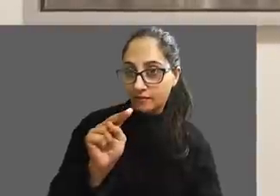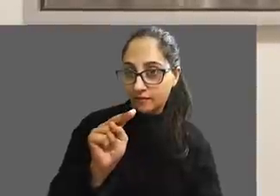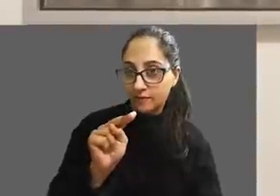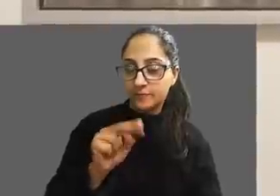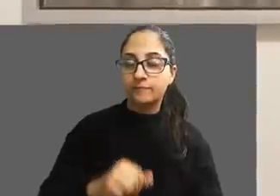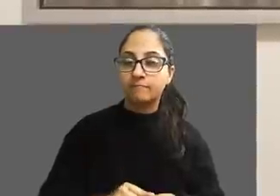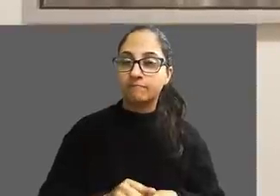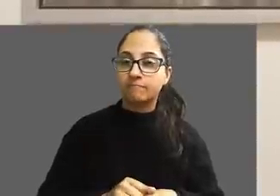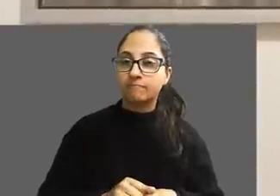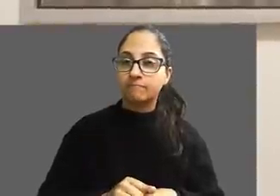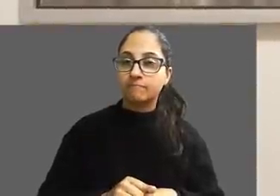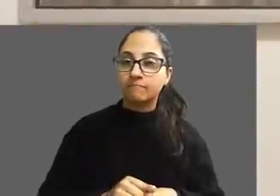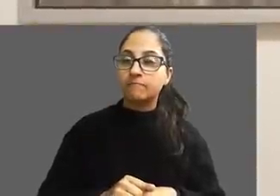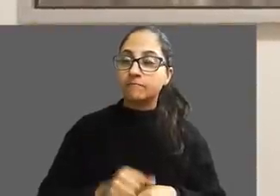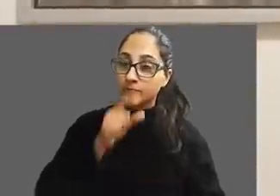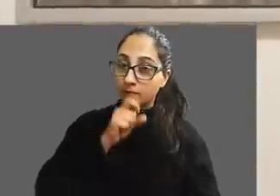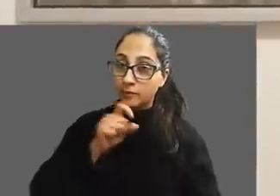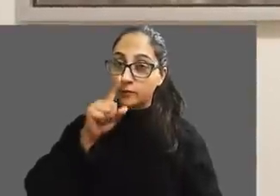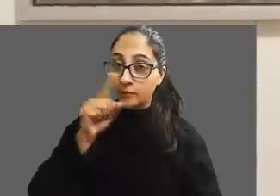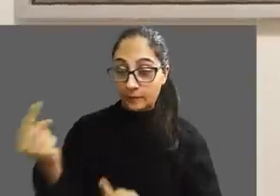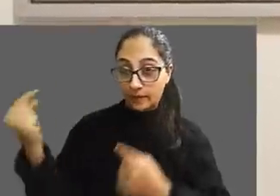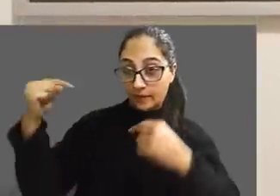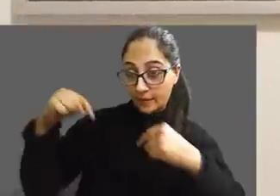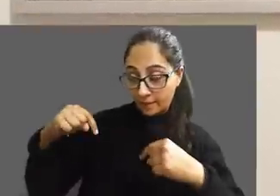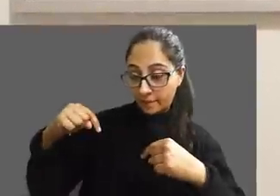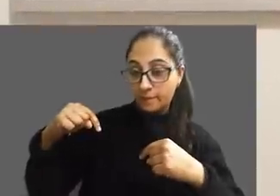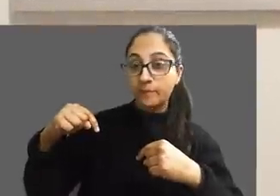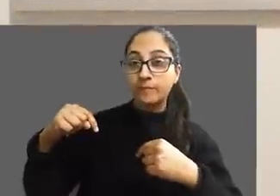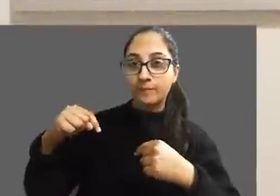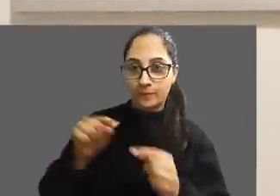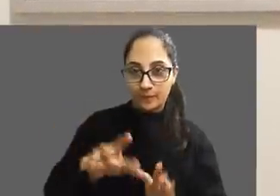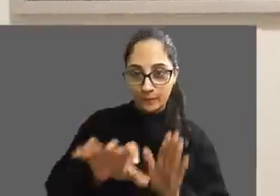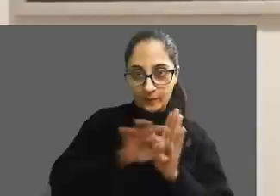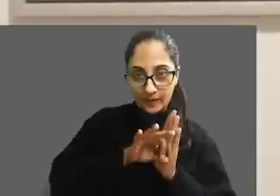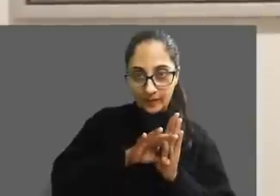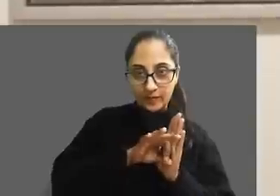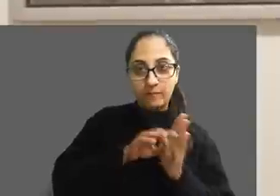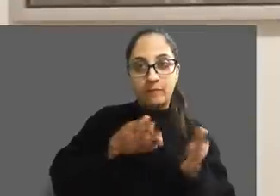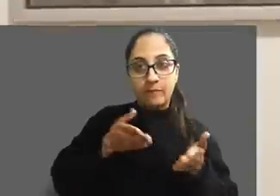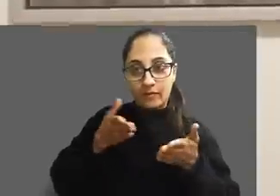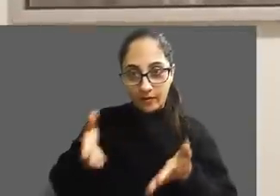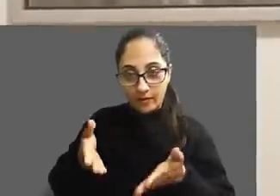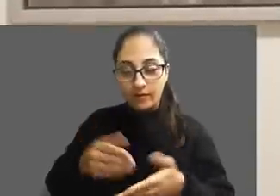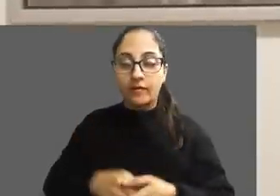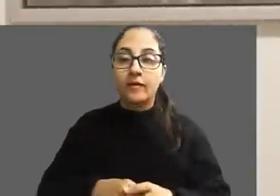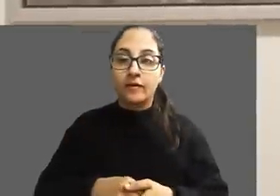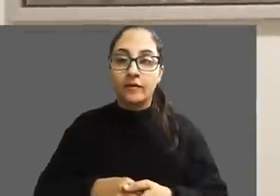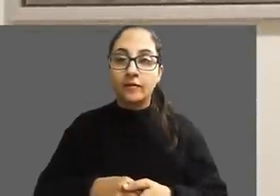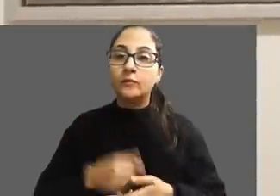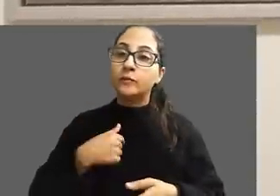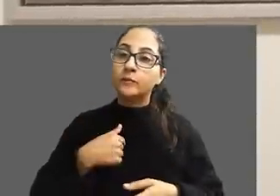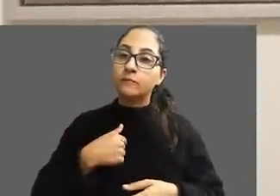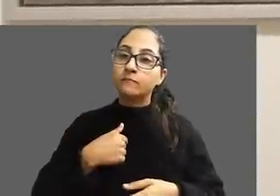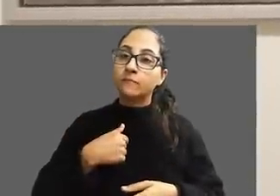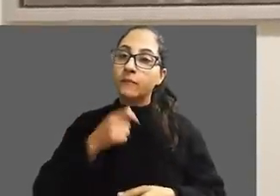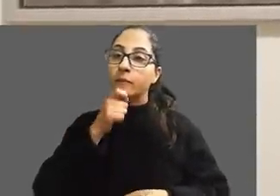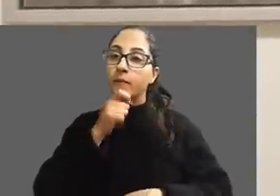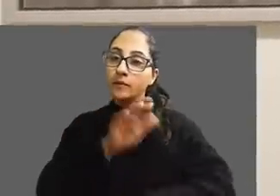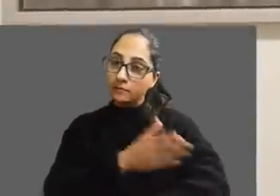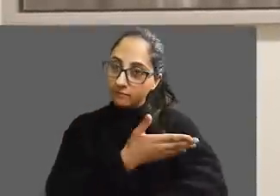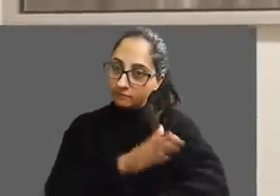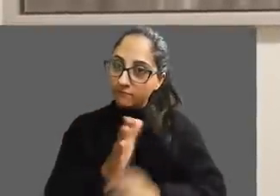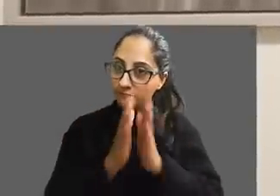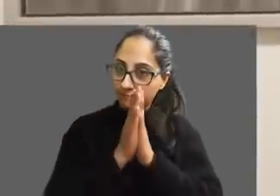2005, Didar, I had the opportunity to sing Ginan in front of Maulana Hazri Imam. I recited two verses of the Ginan,